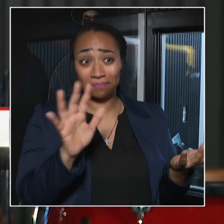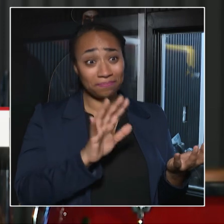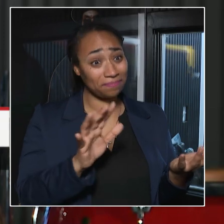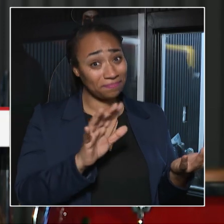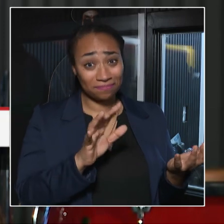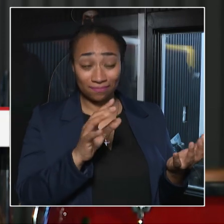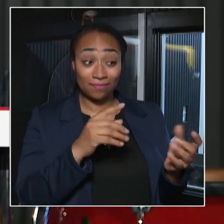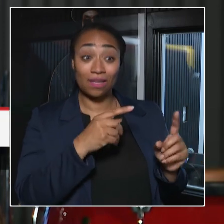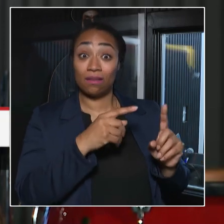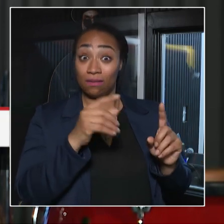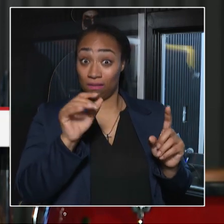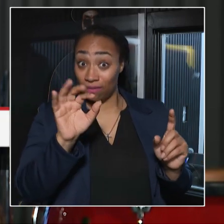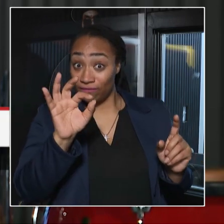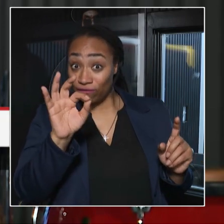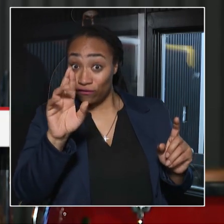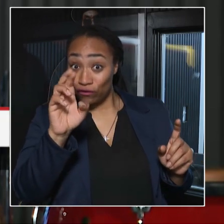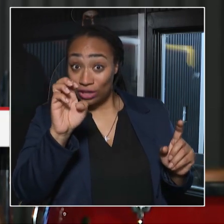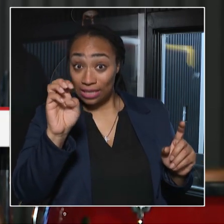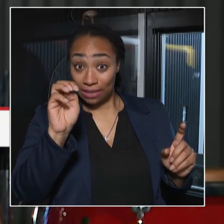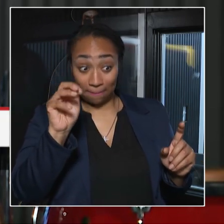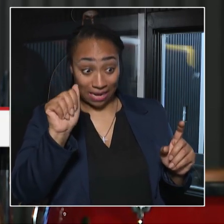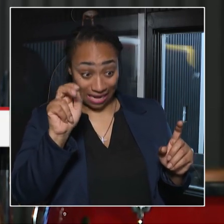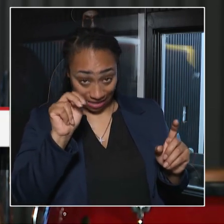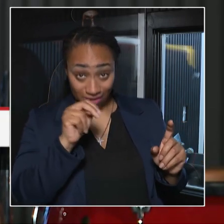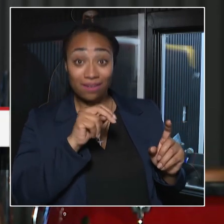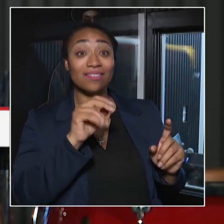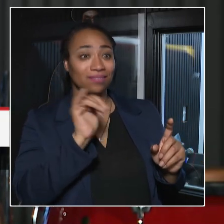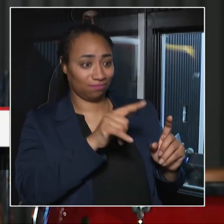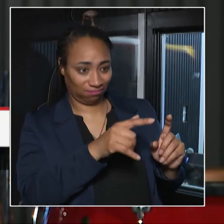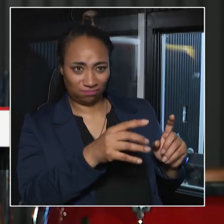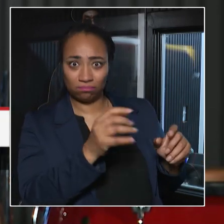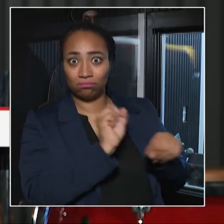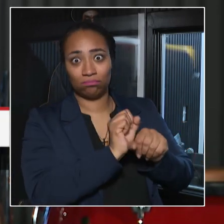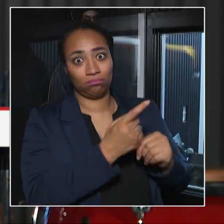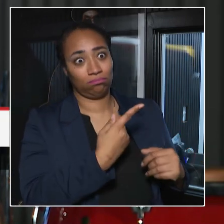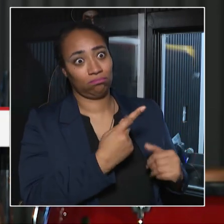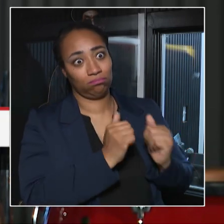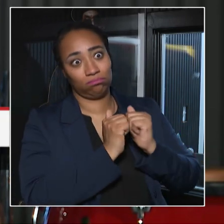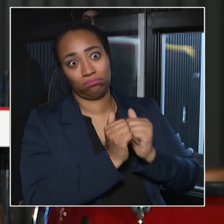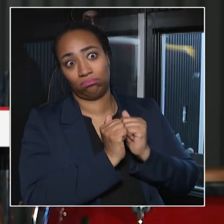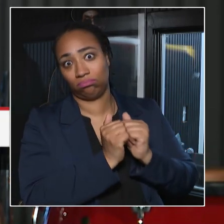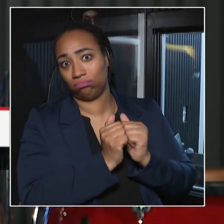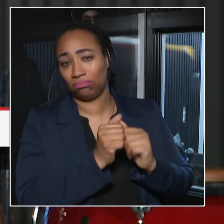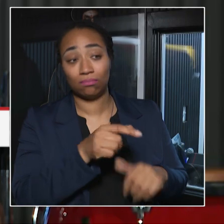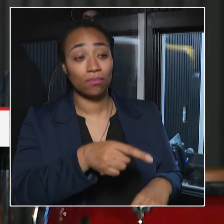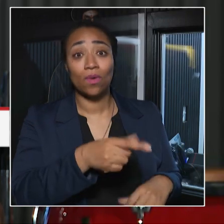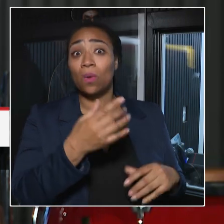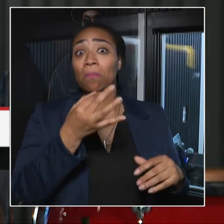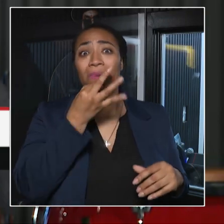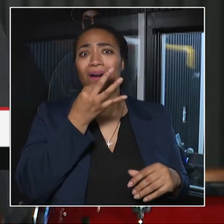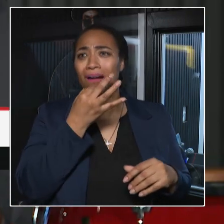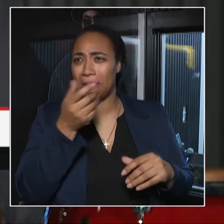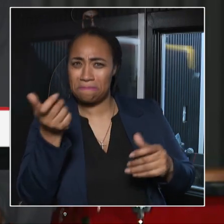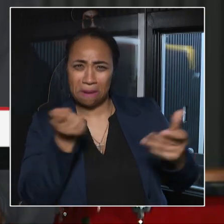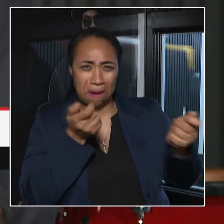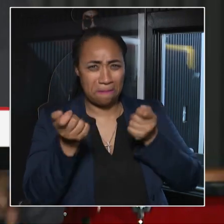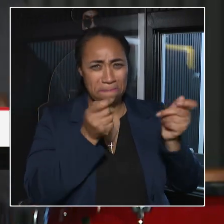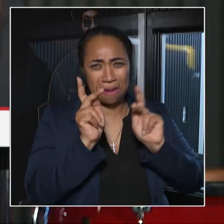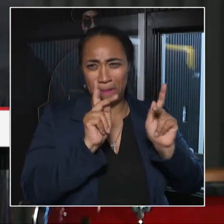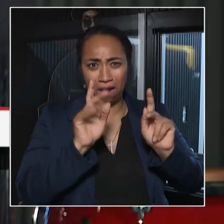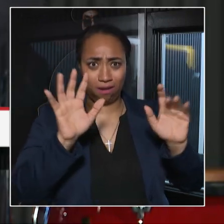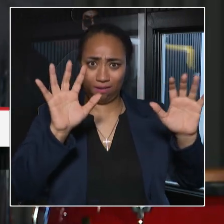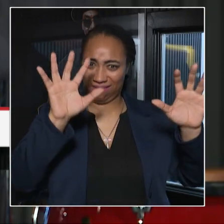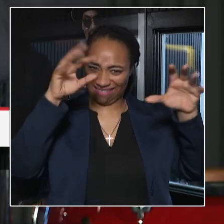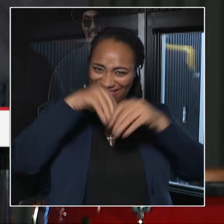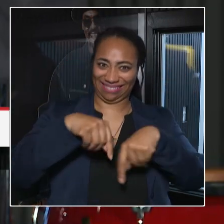brought thousands of people to Anacostia, right? And what we're about to do now,